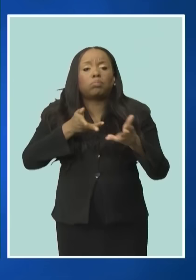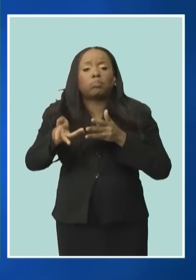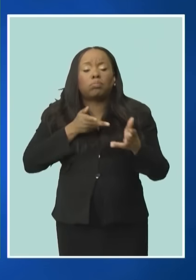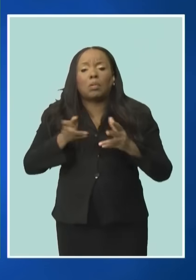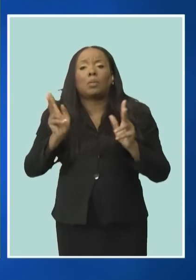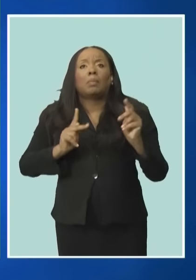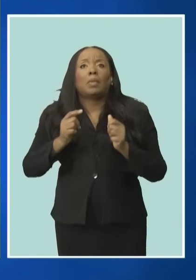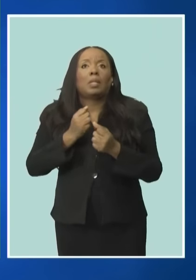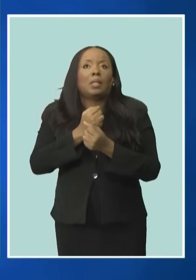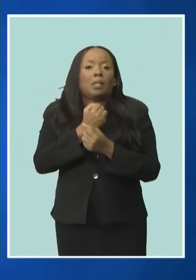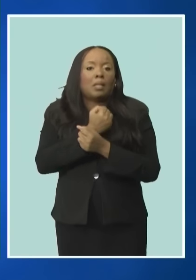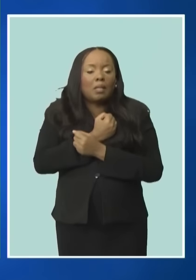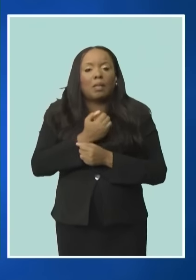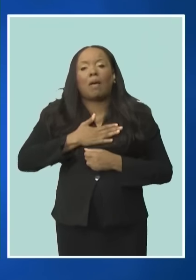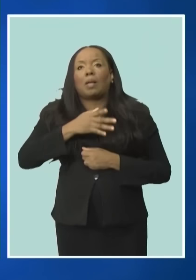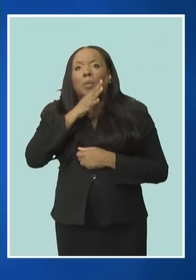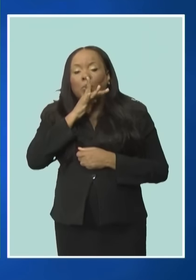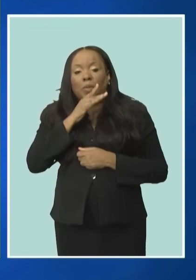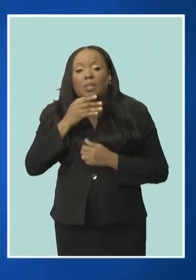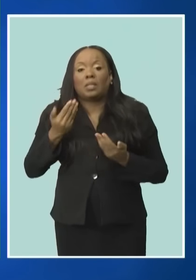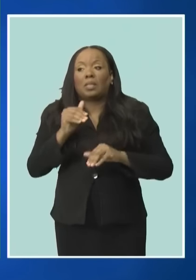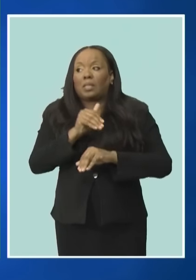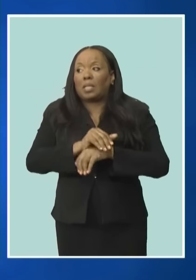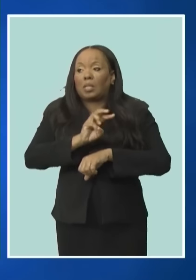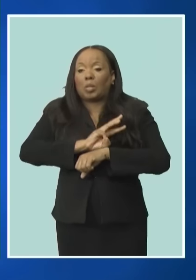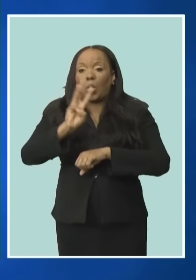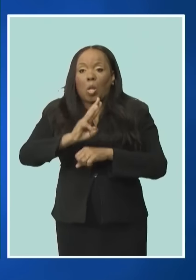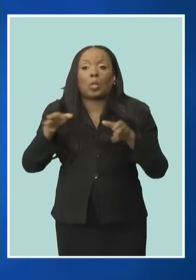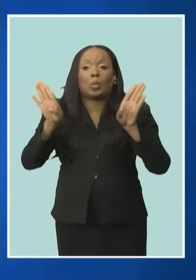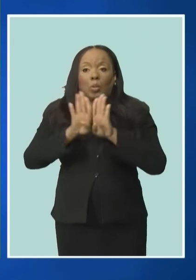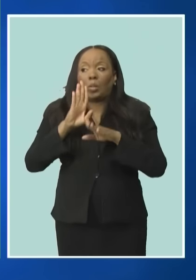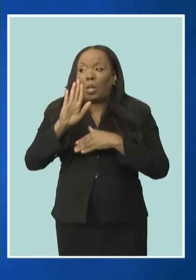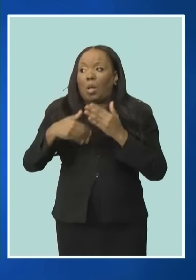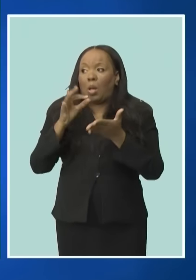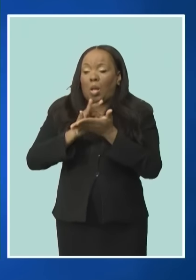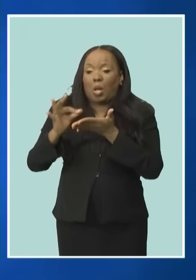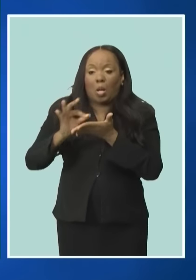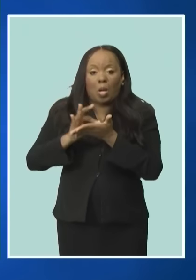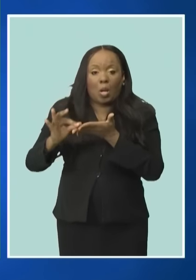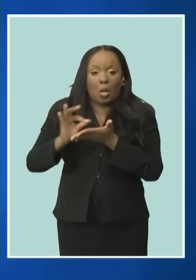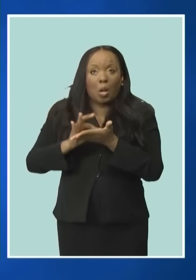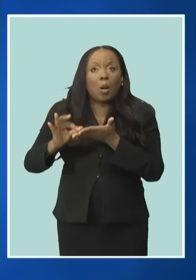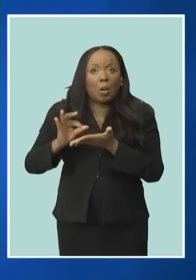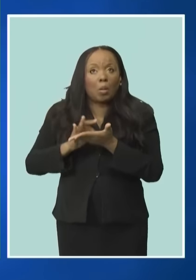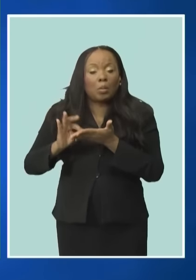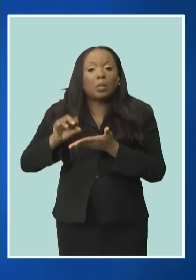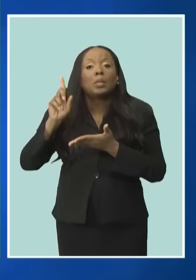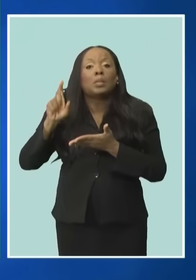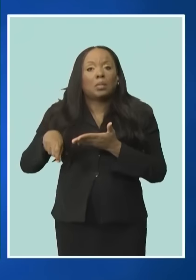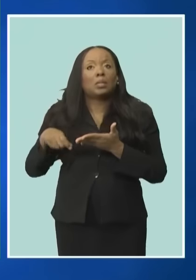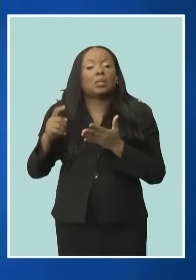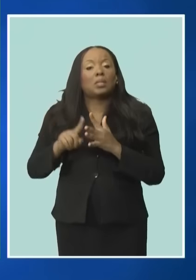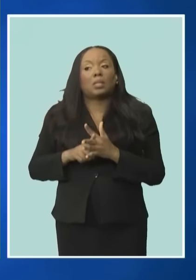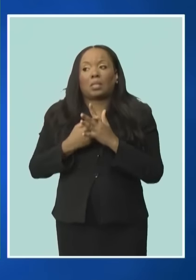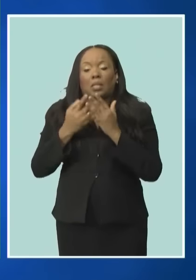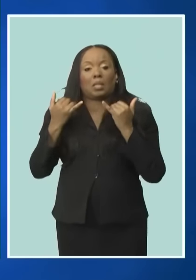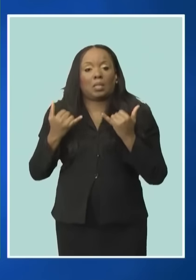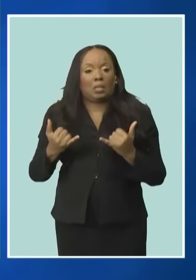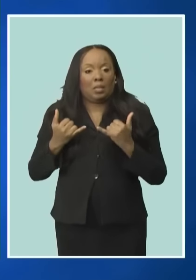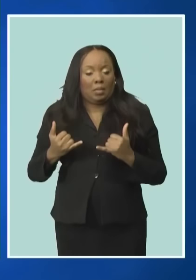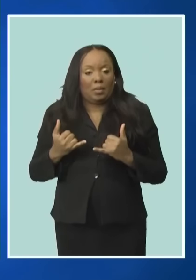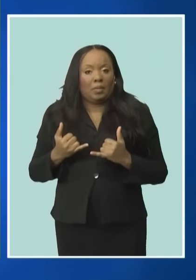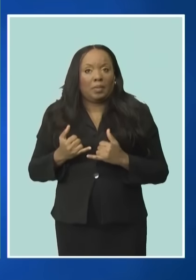hear. The polls closed at 6 p.m. and the counting of ballots should be underway. Rachel